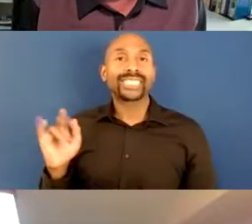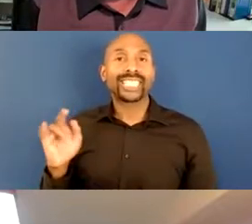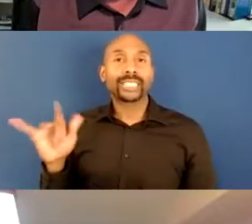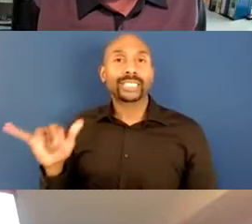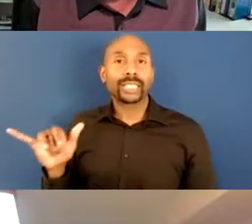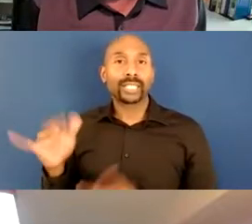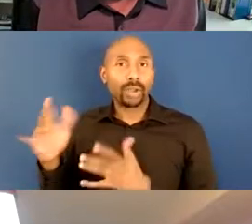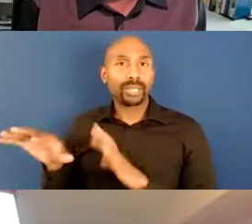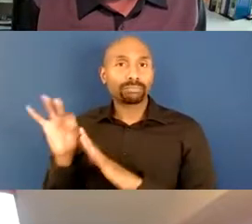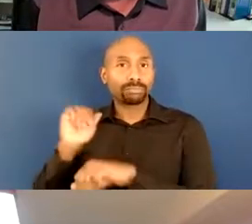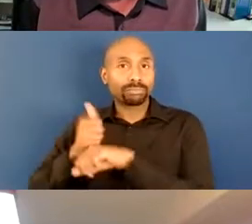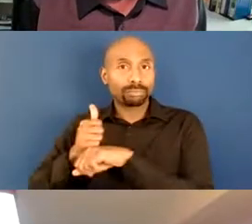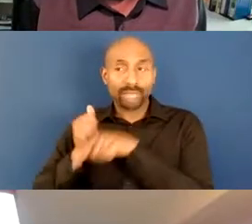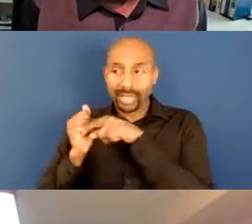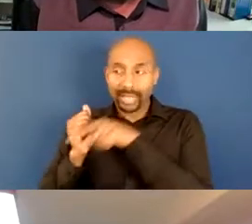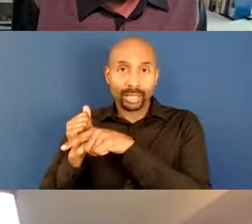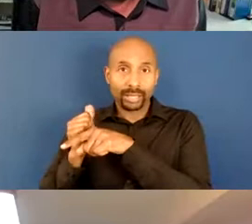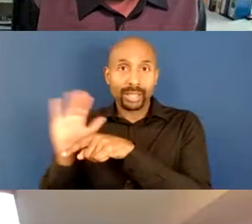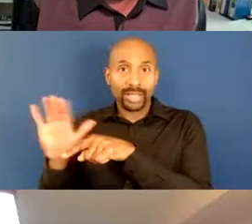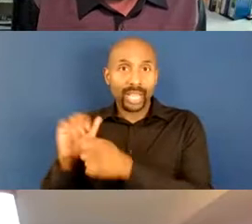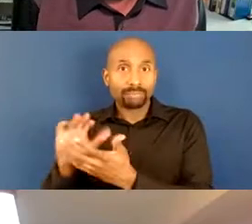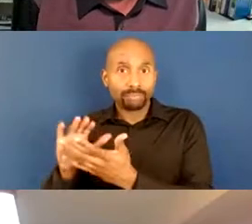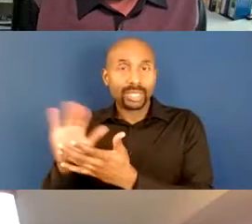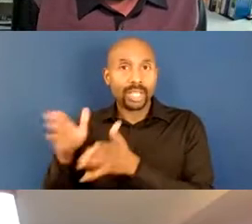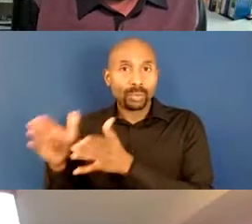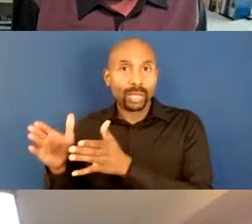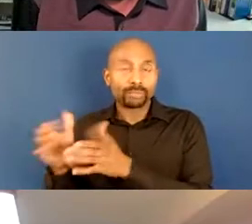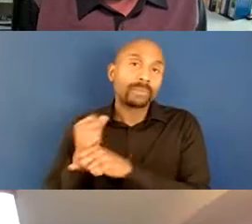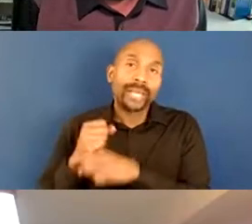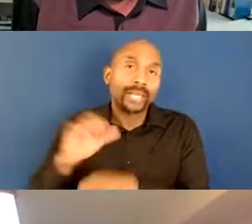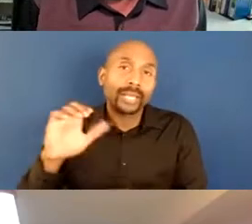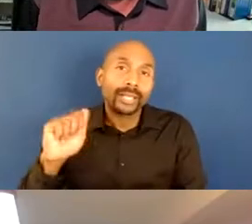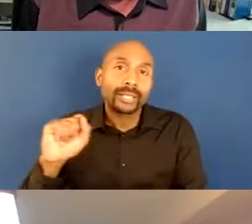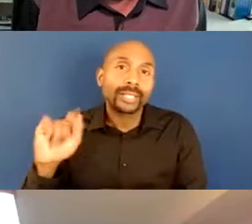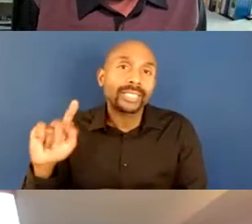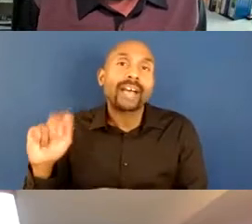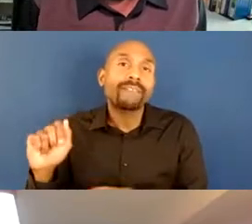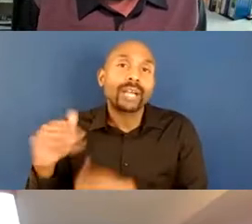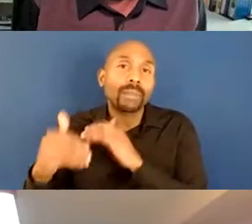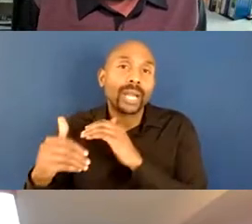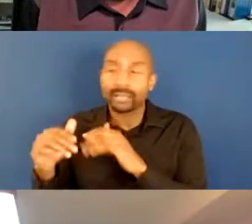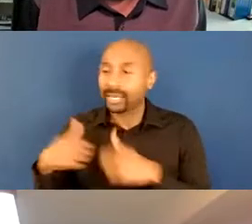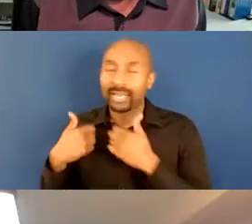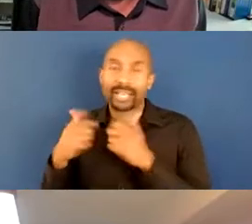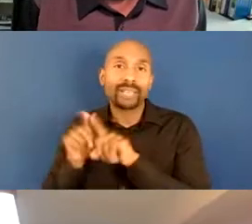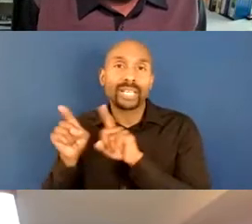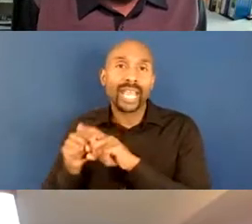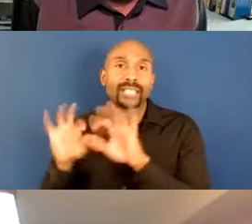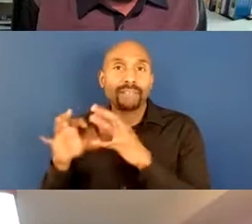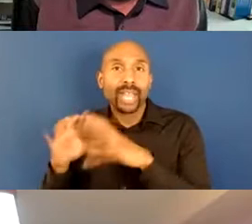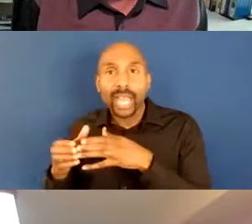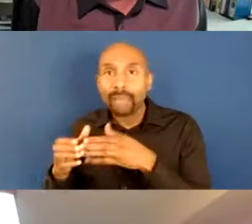And they have found a way to do it in their own way, making cassava bread and living as families, both nuclear and